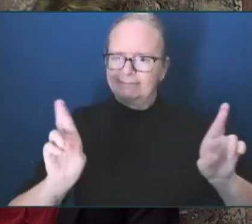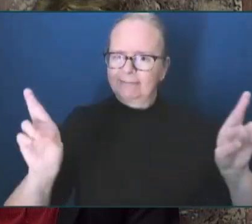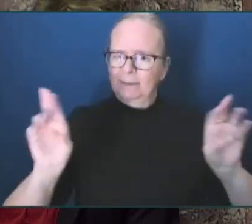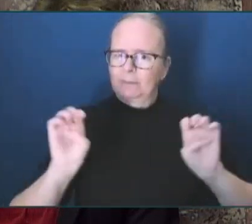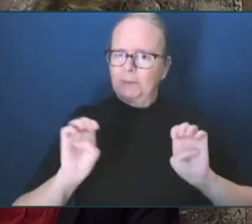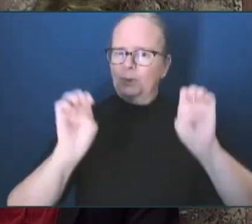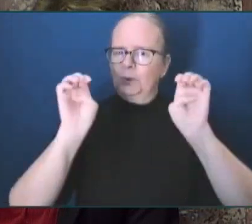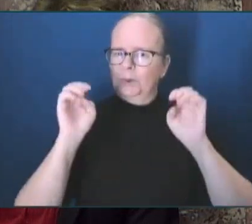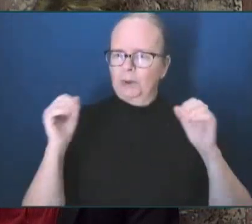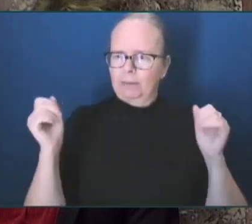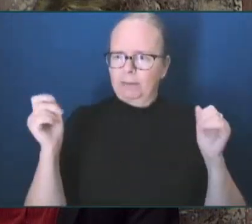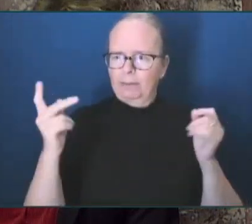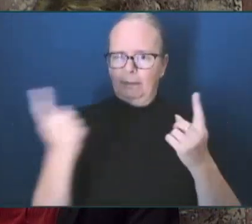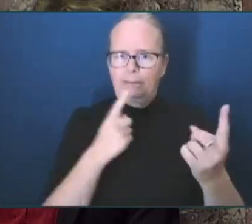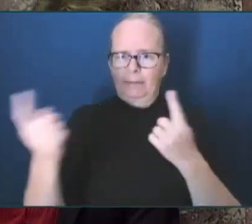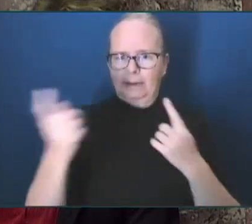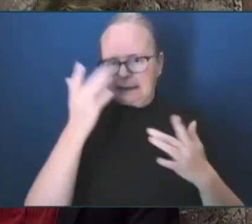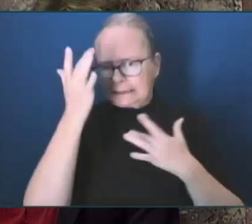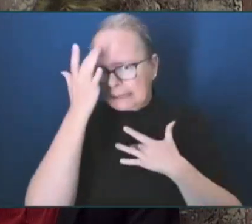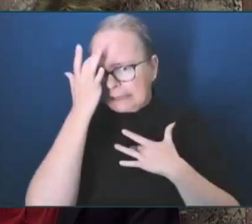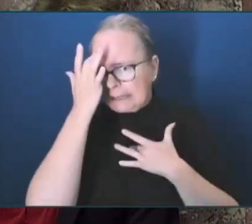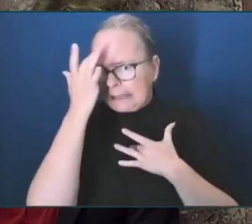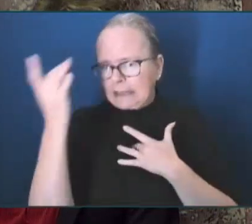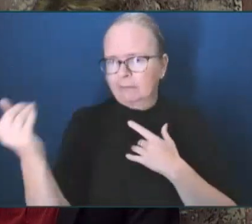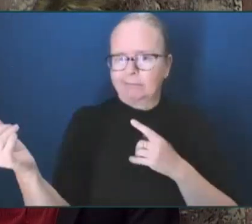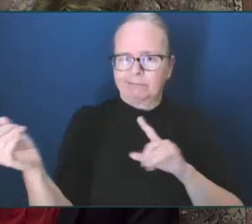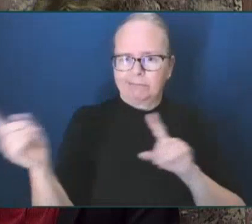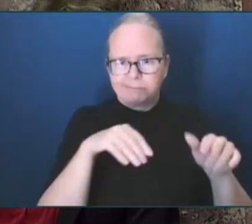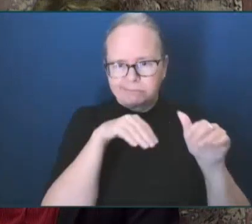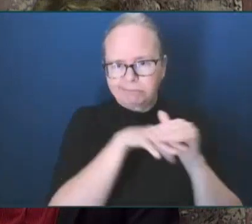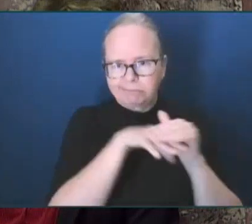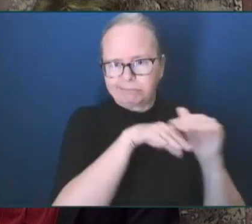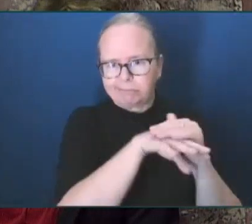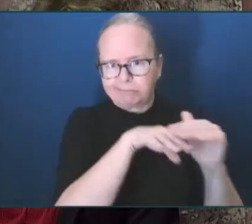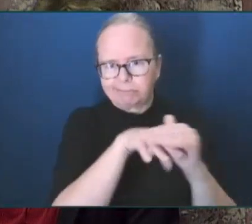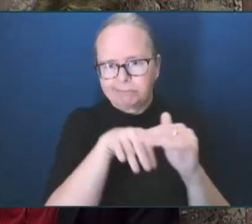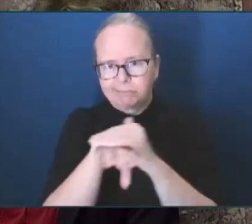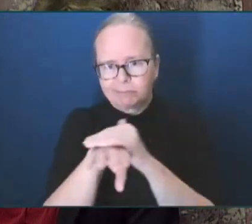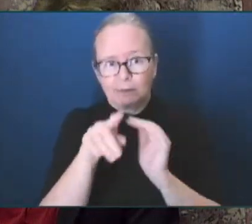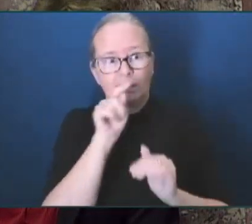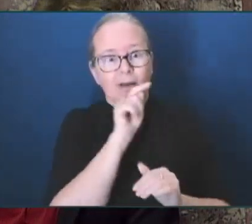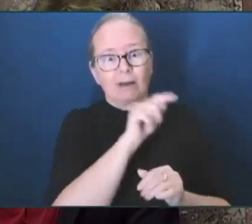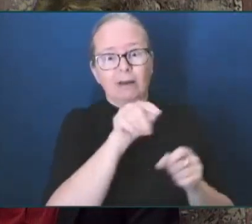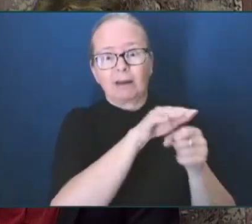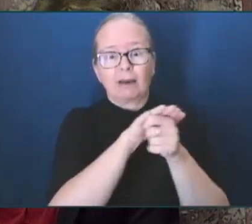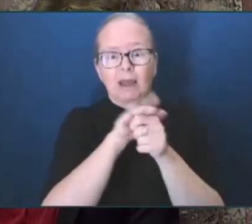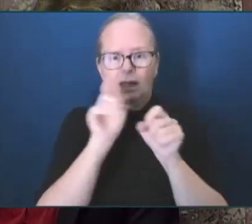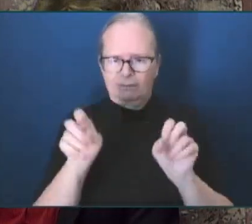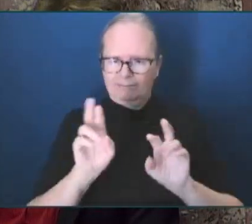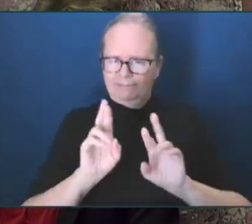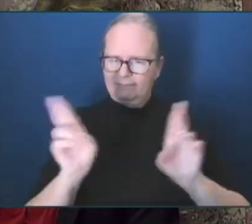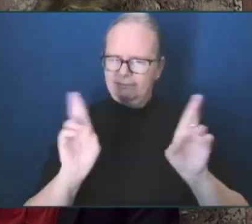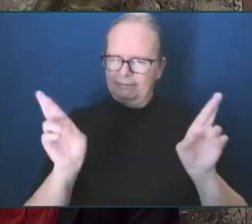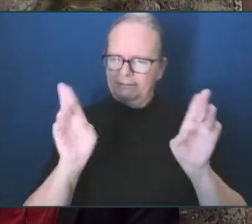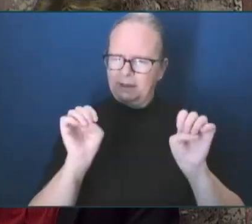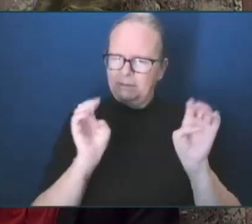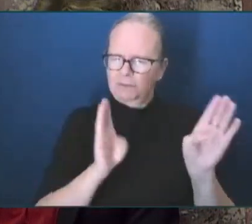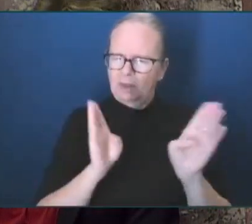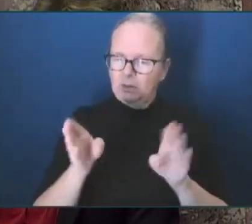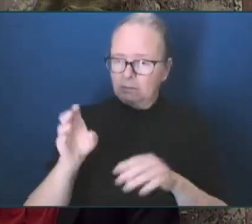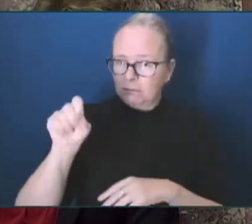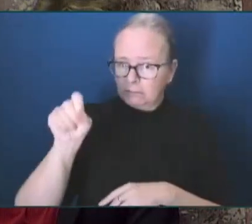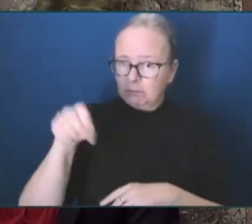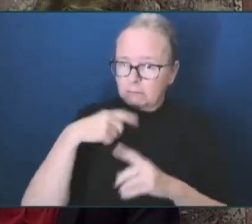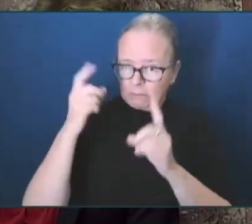every hospital is preparing. You bet they are. And I think the message is, in addition to everything else, the